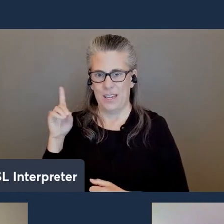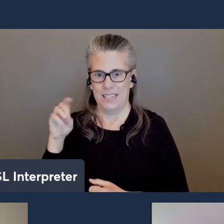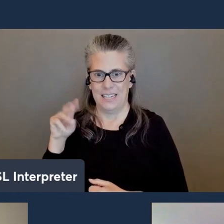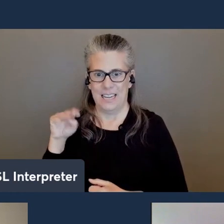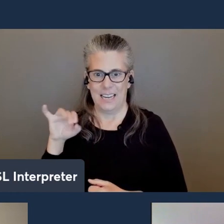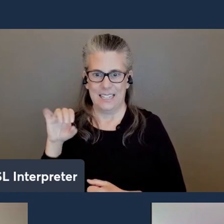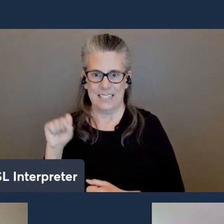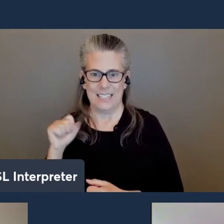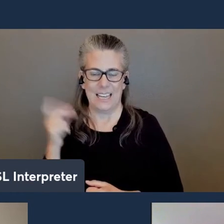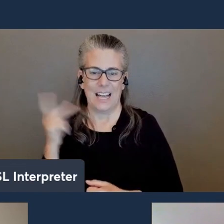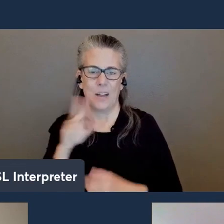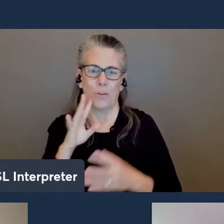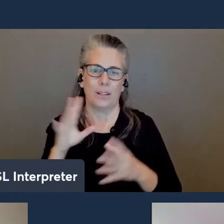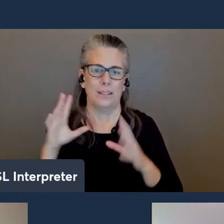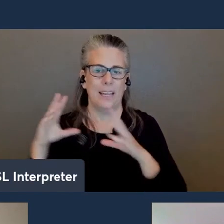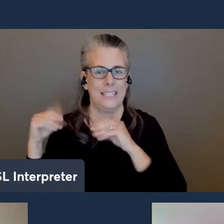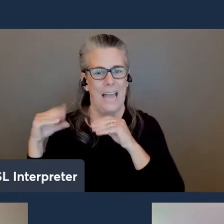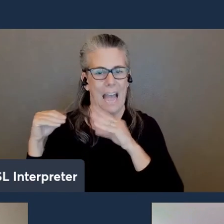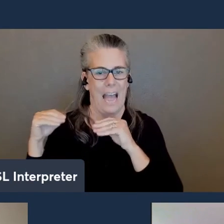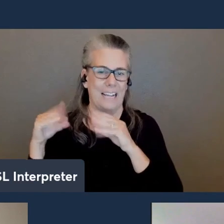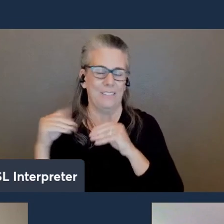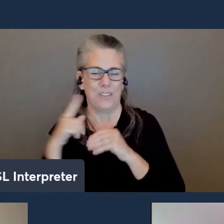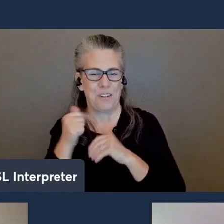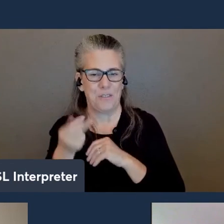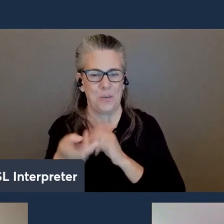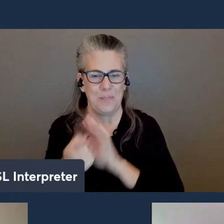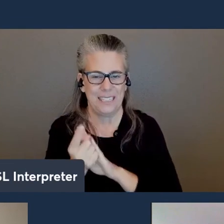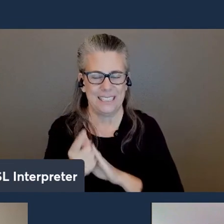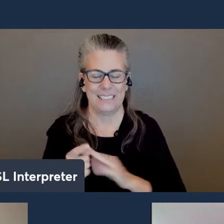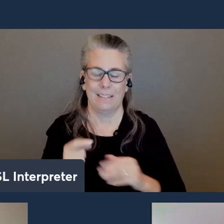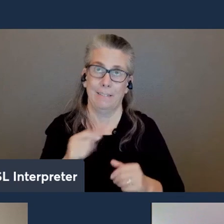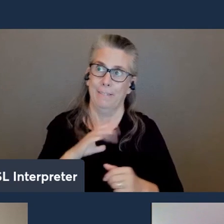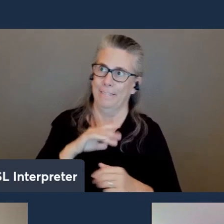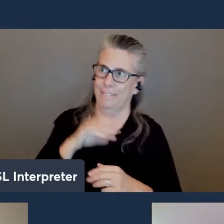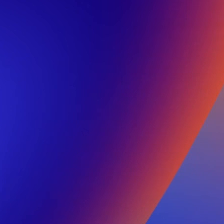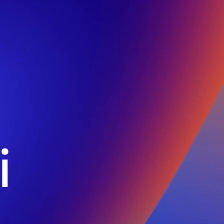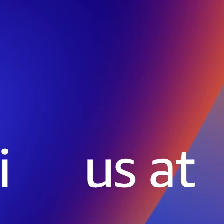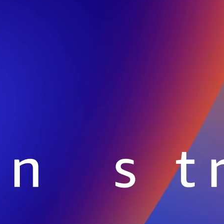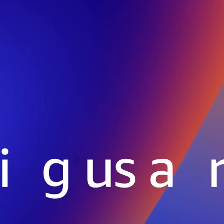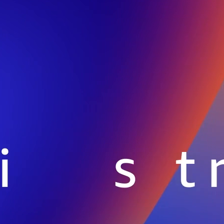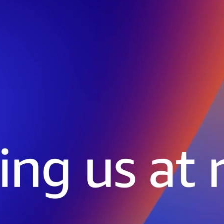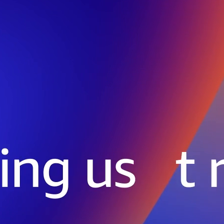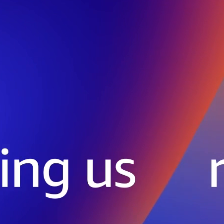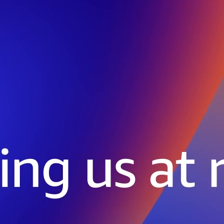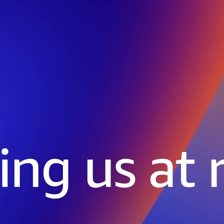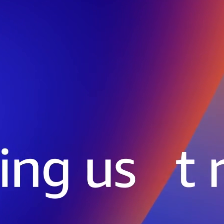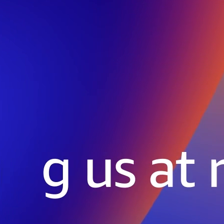minutes. So we'll be back here. That's going to be fun. We'll be back here in a couple of seconds.